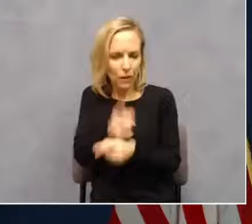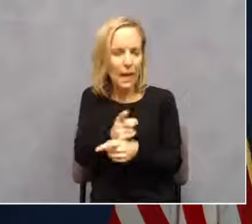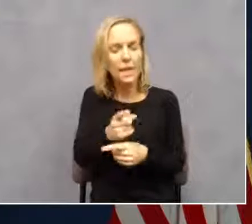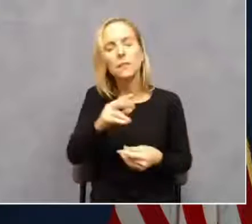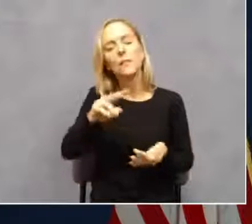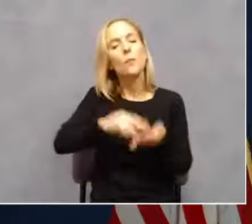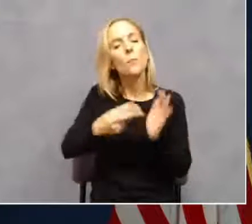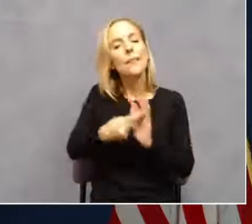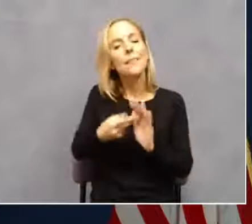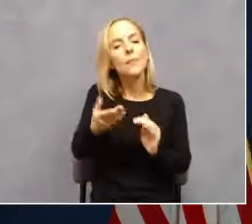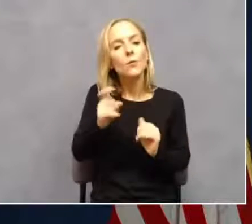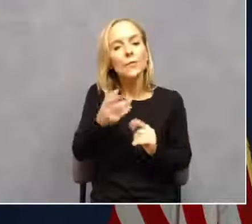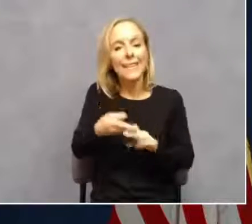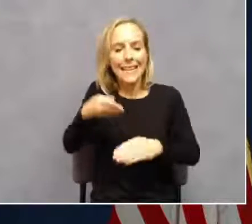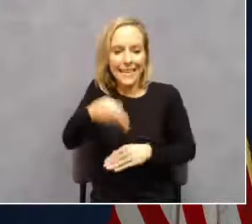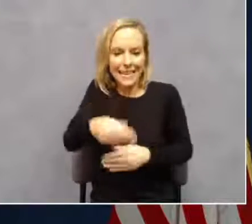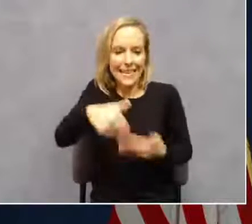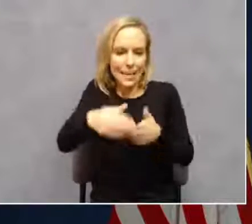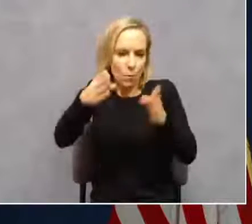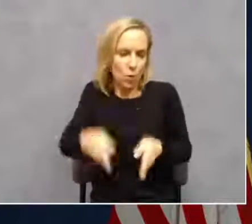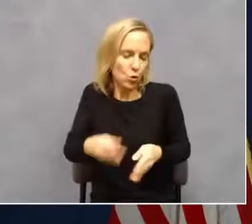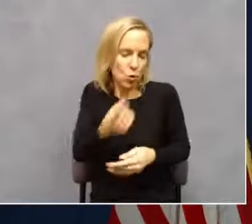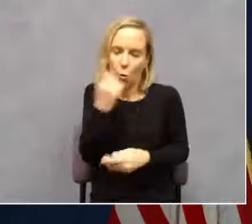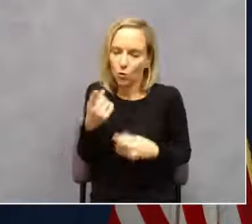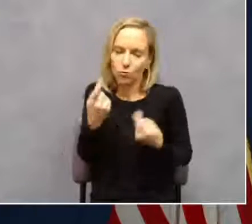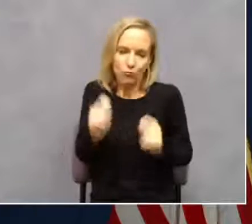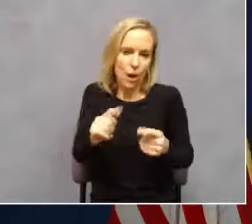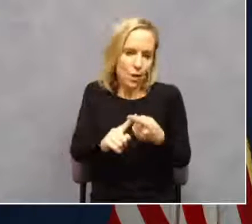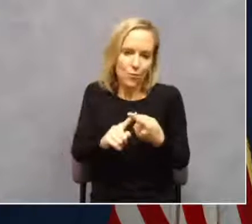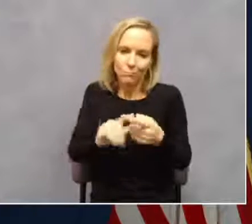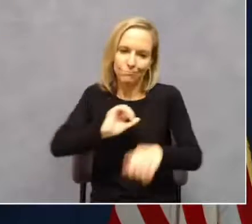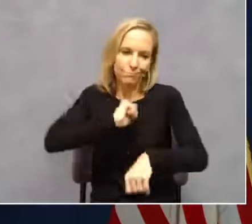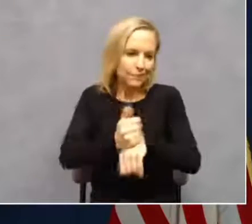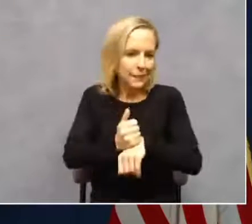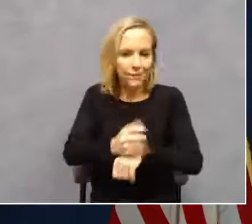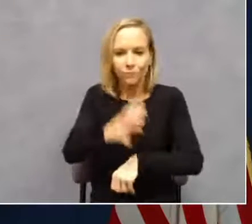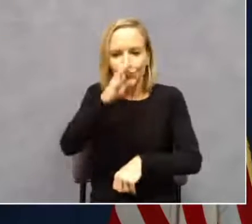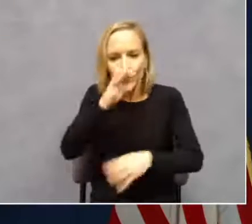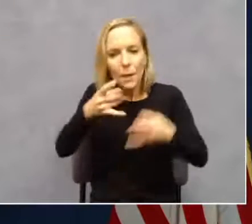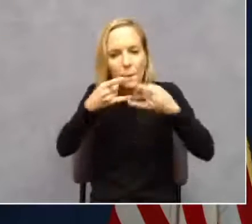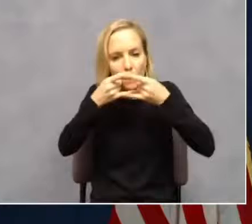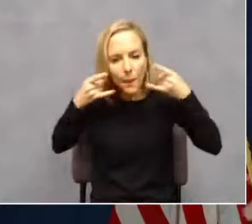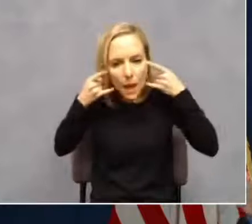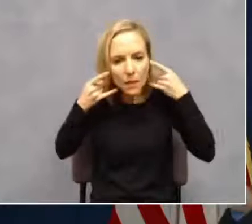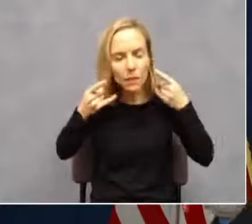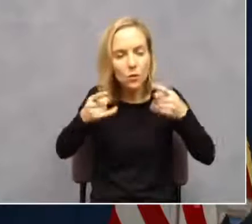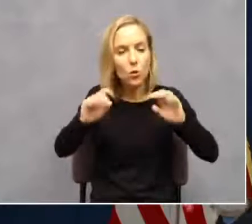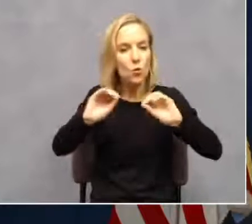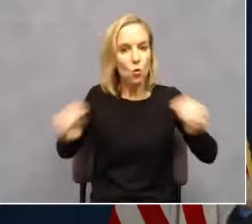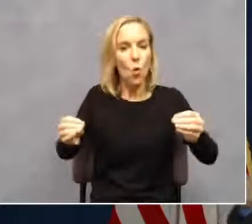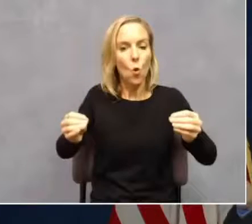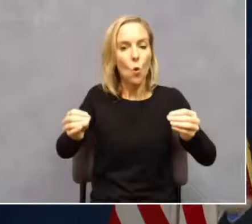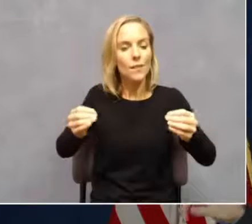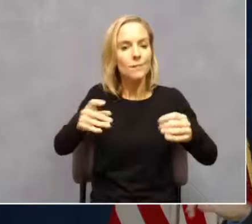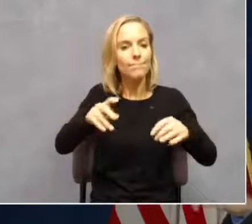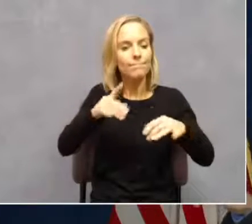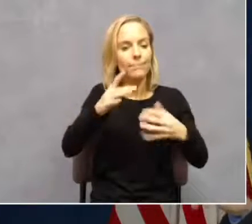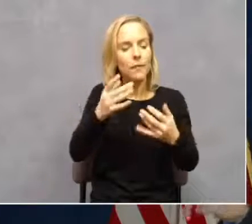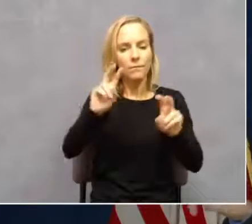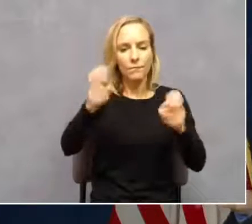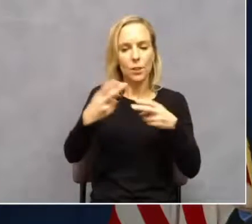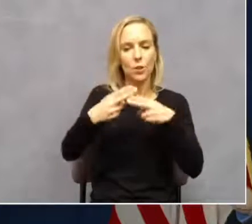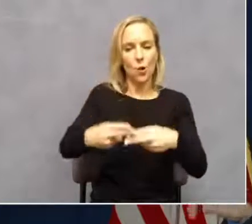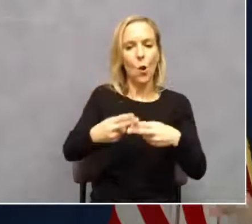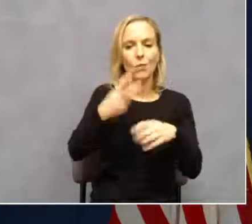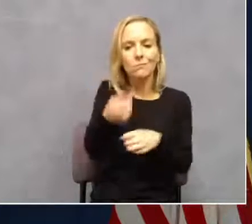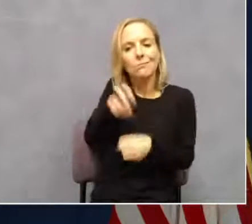then we just need to do what we should always be doing, strictly enforcing the masks, having no waiting rooms. Remember, that's part of our requirements for